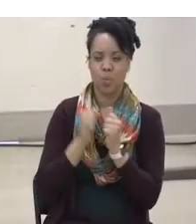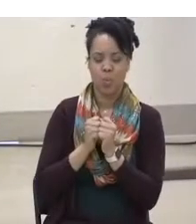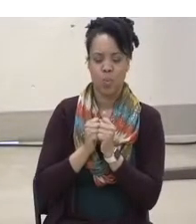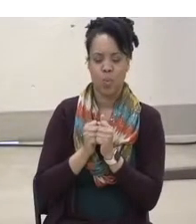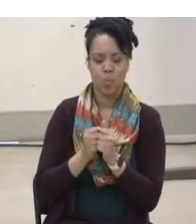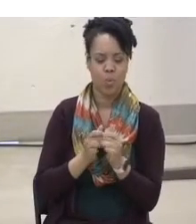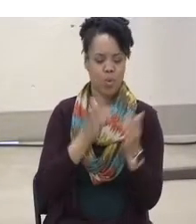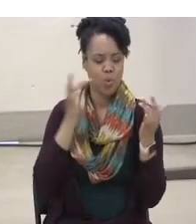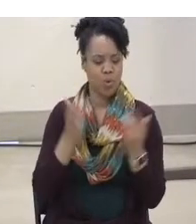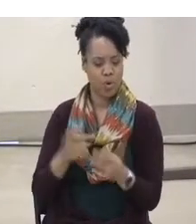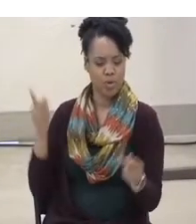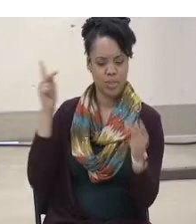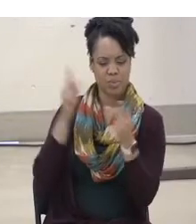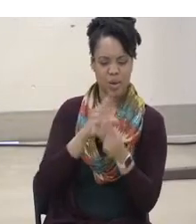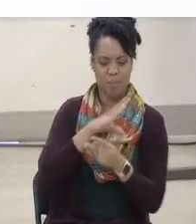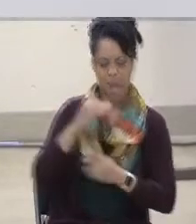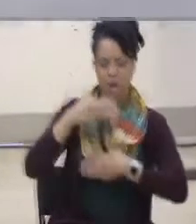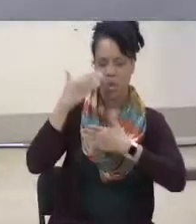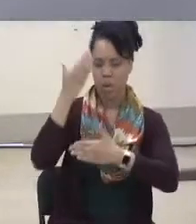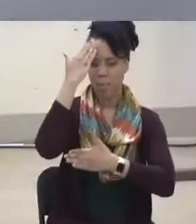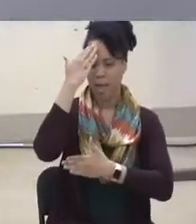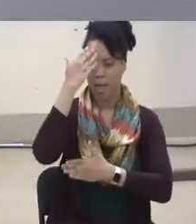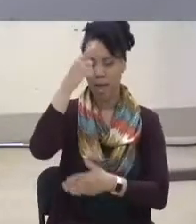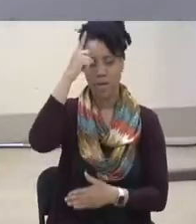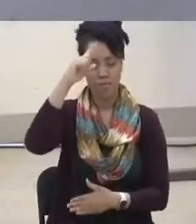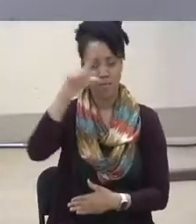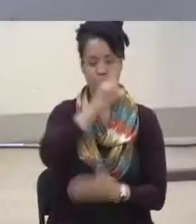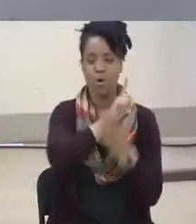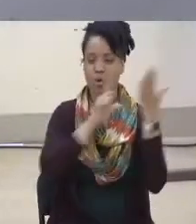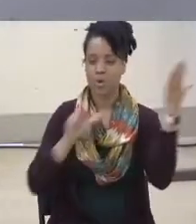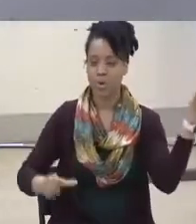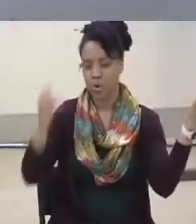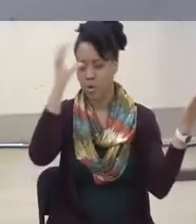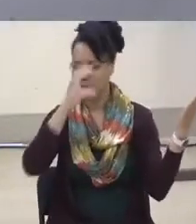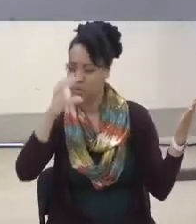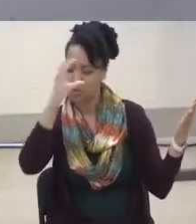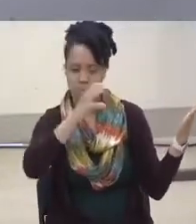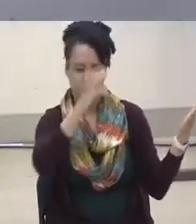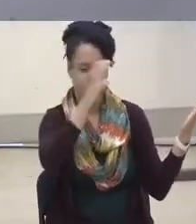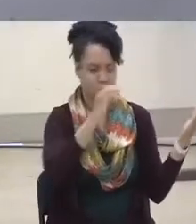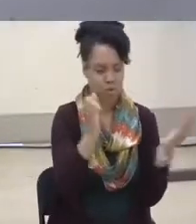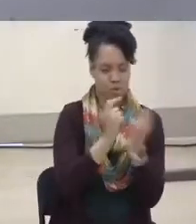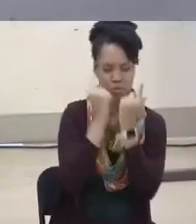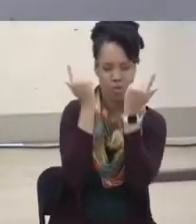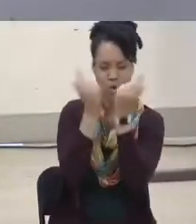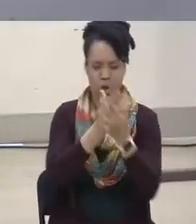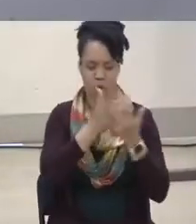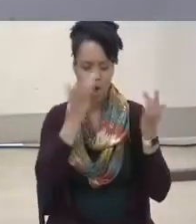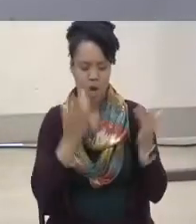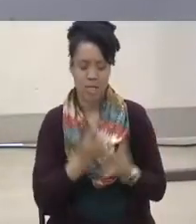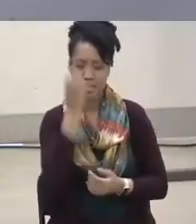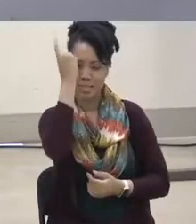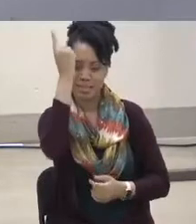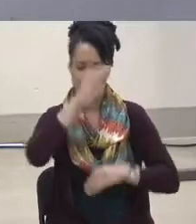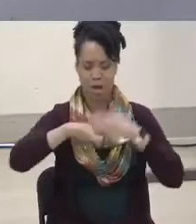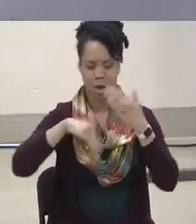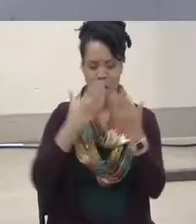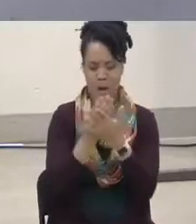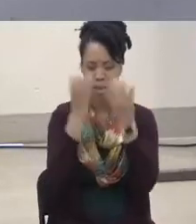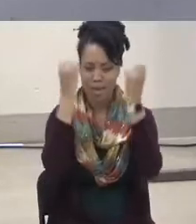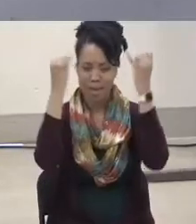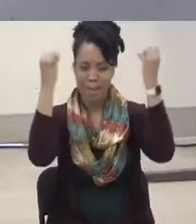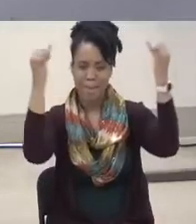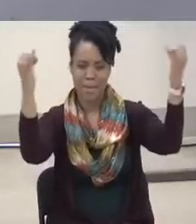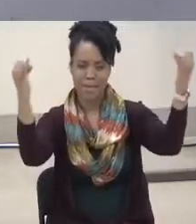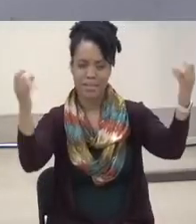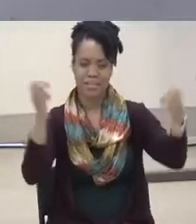mind, for the Lord searcheth all hearts and understands all the imaginations of the thoughts.